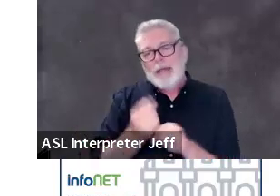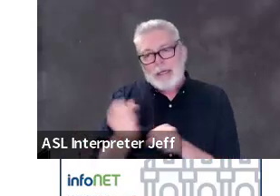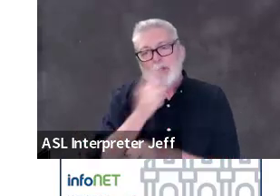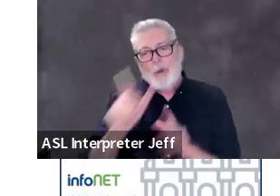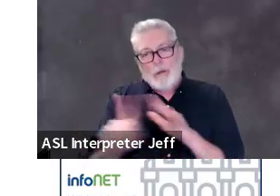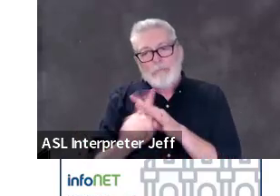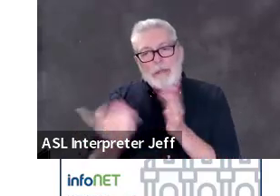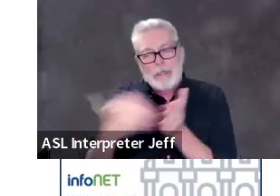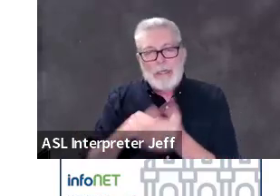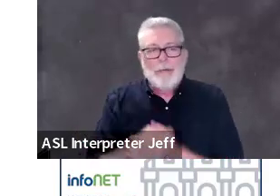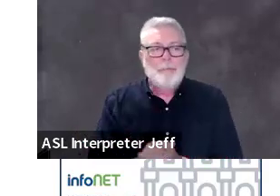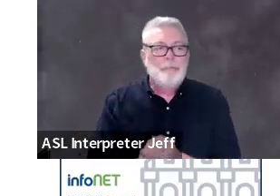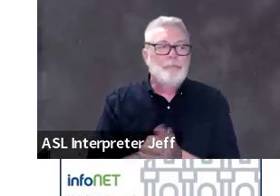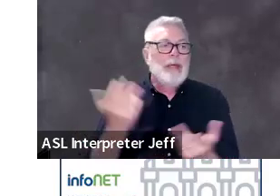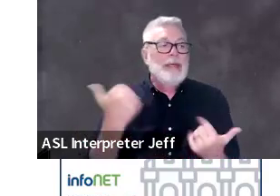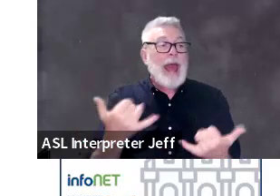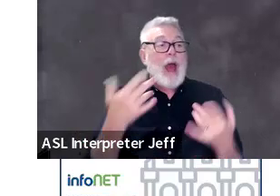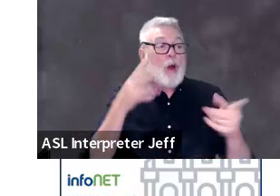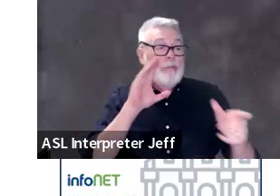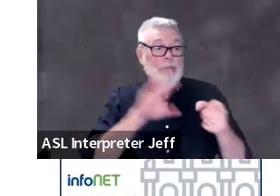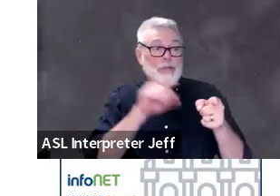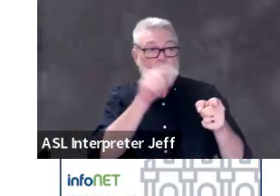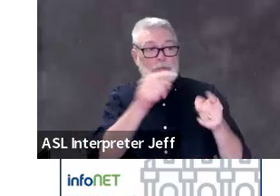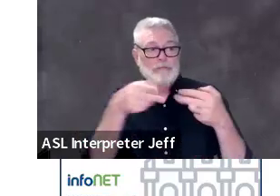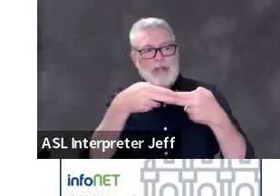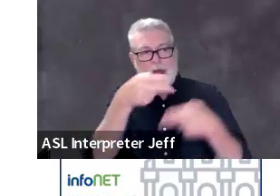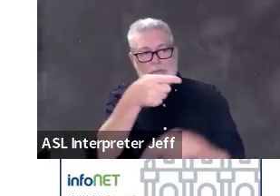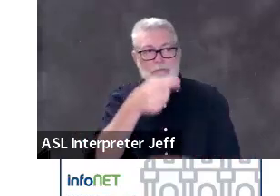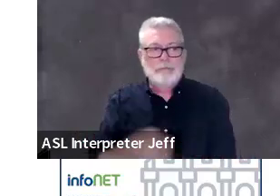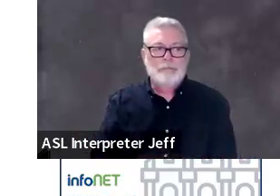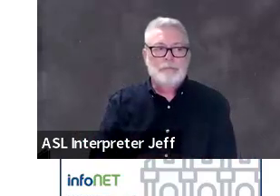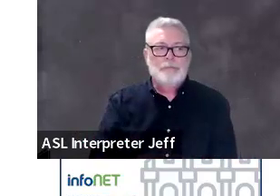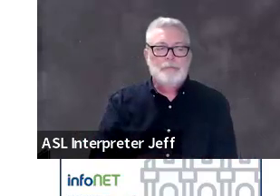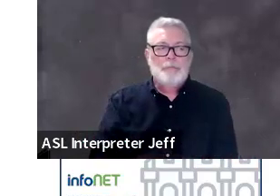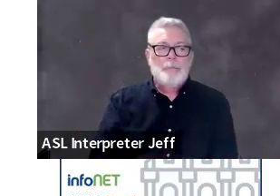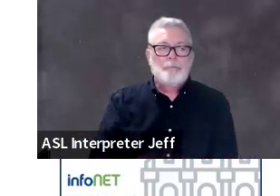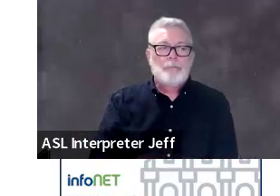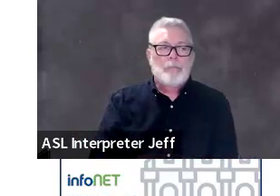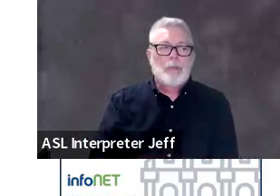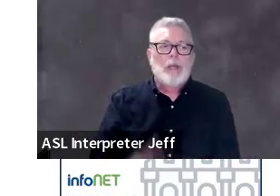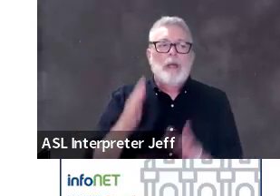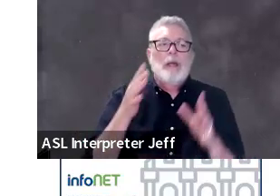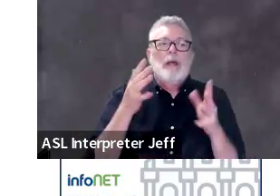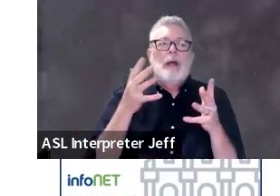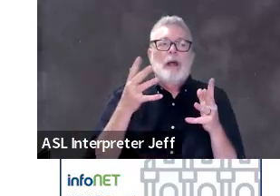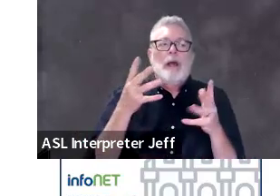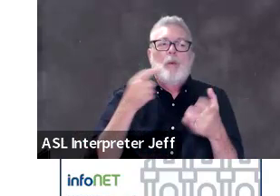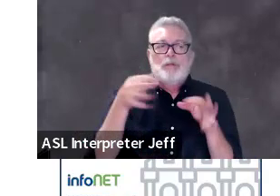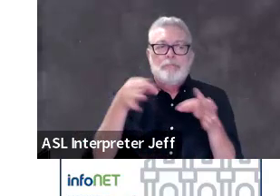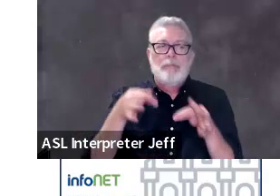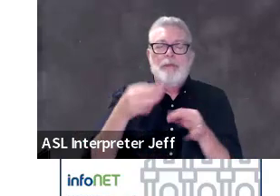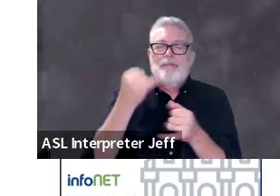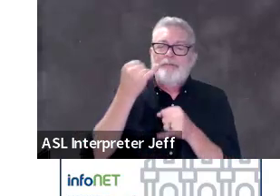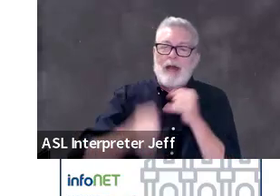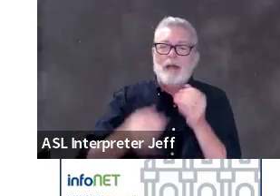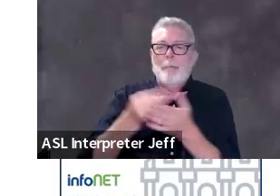Going to the slide that says budget highlights, I wanted to kind of go over what was in the final